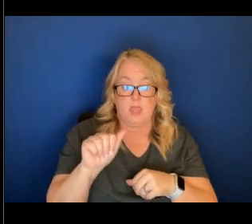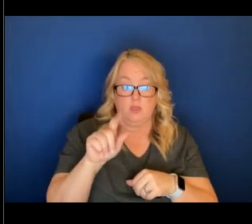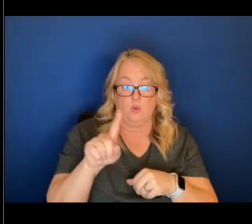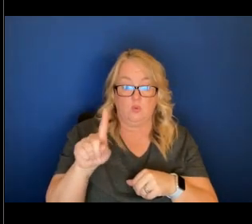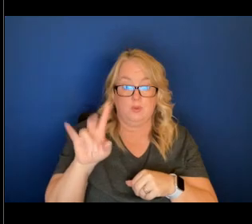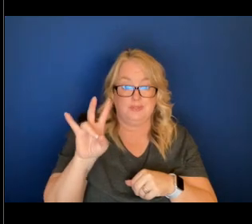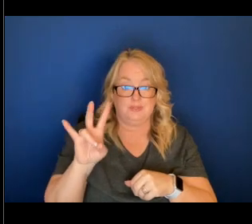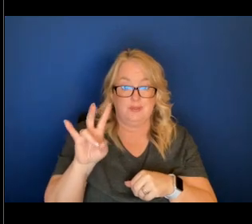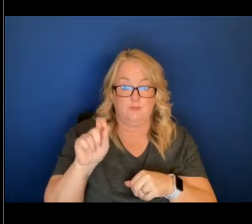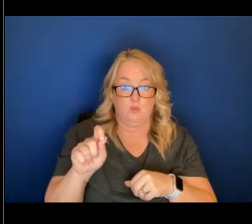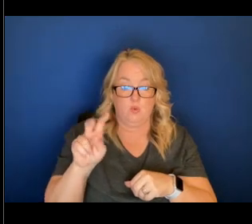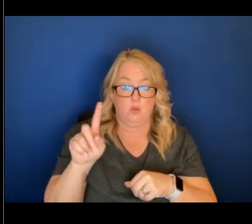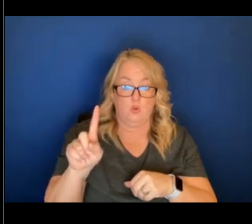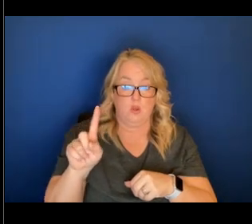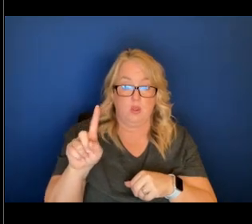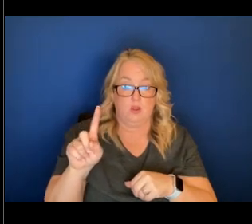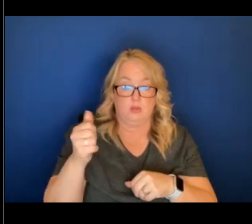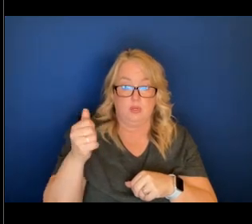A117.1,